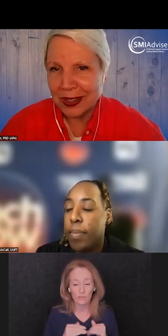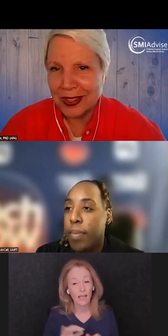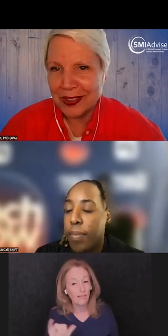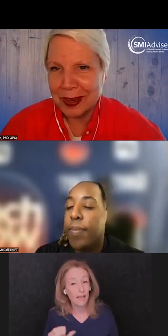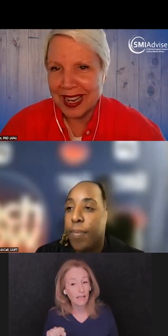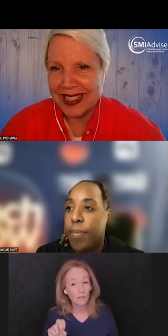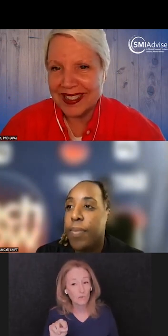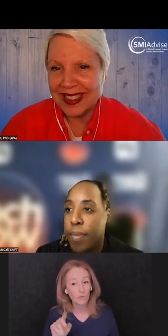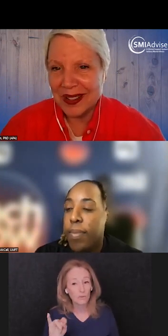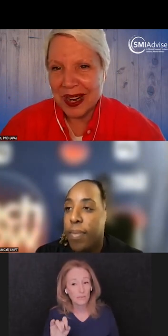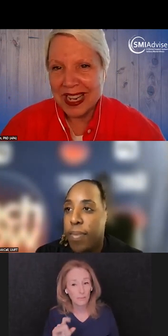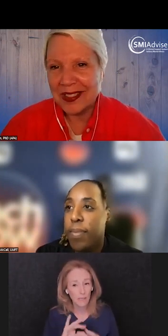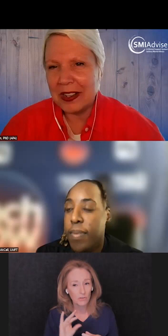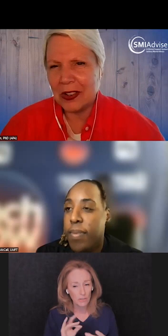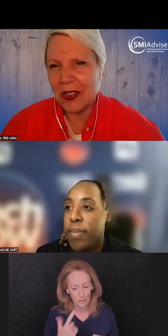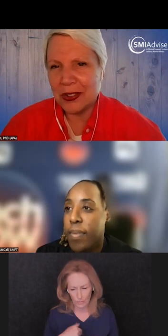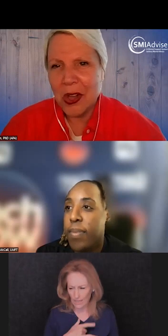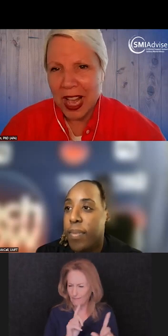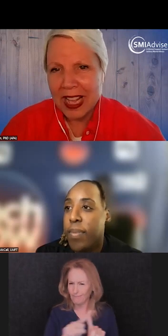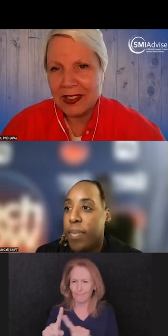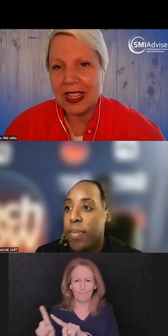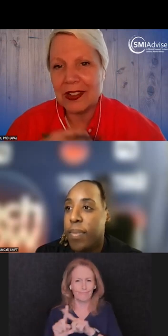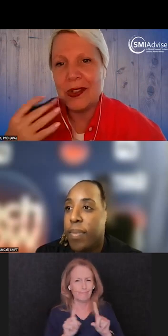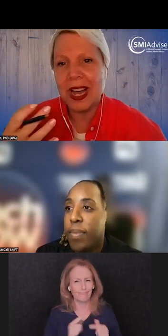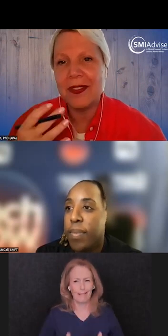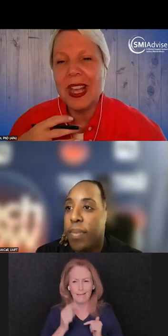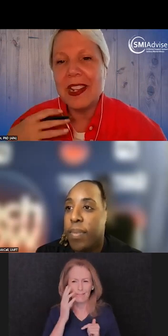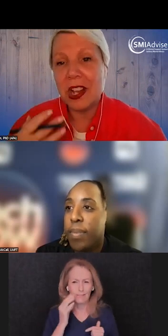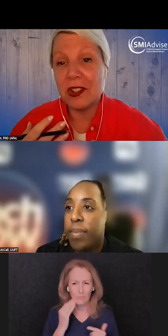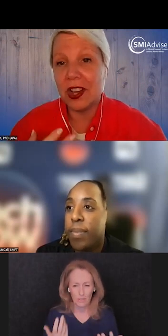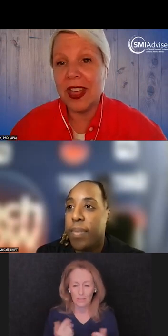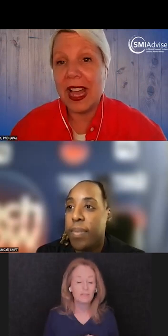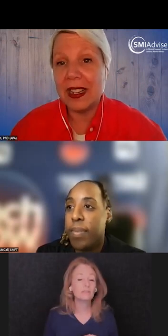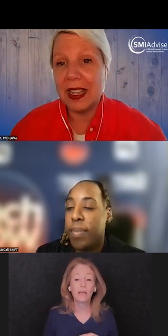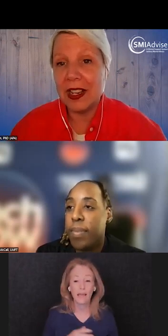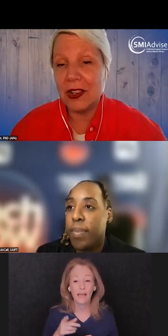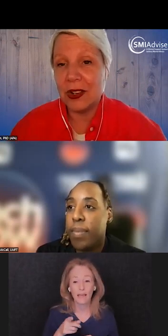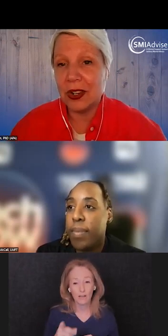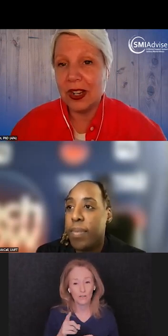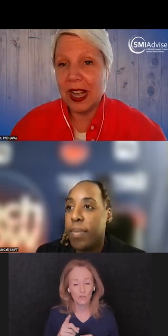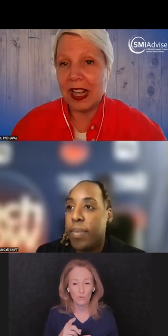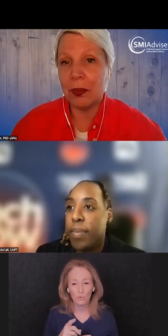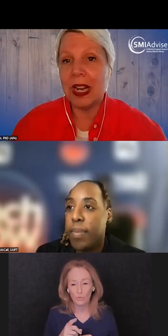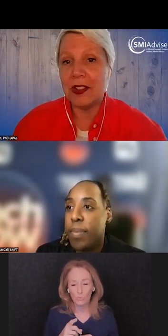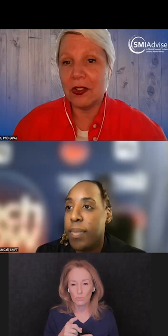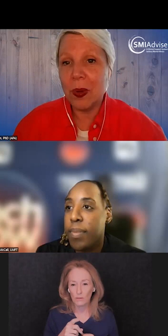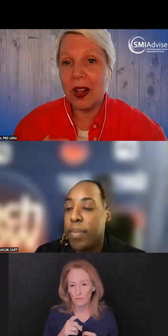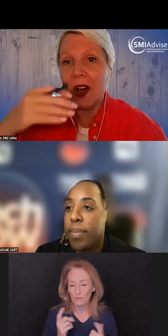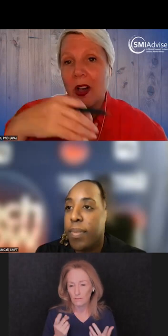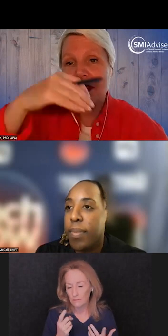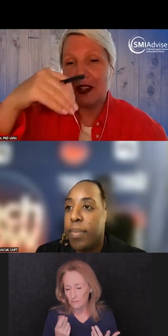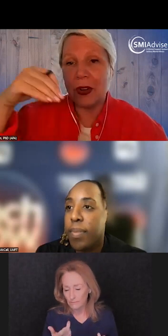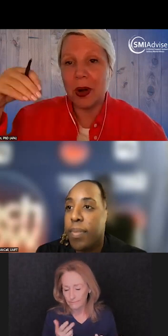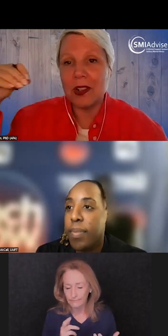of different lived experience, right? There's all kinds of things. And you kind of touched on that in your explanation as